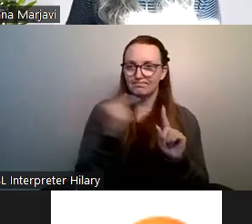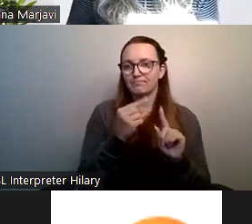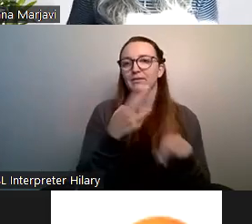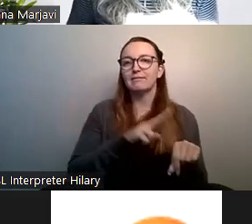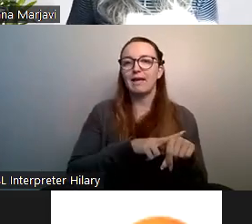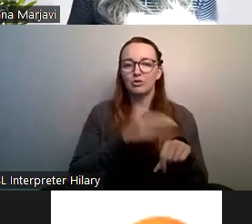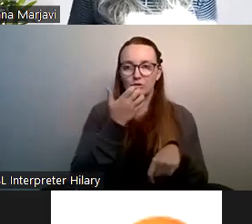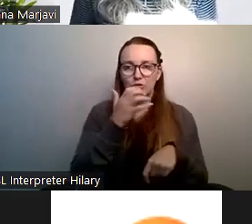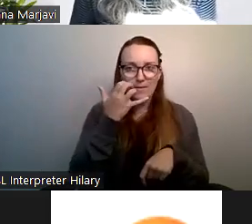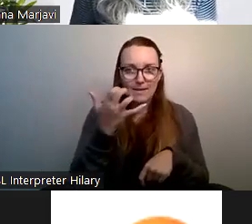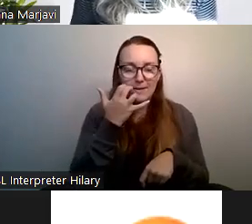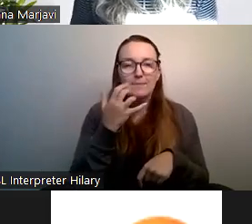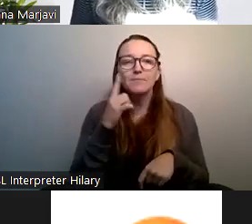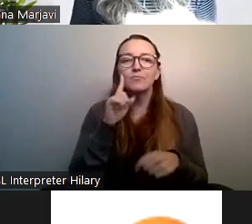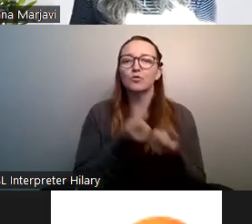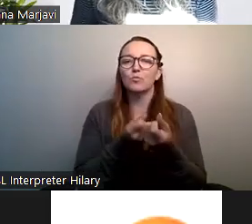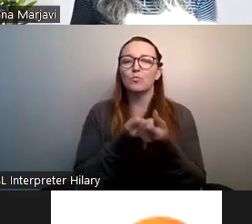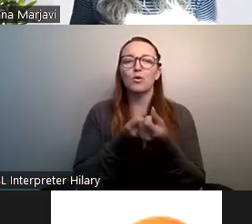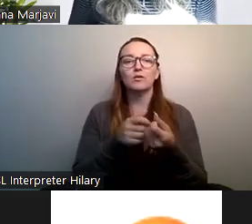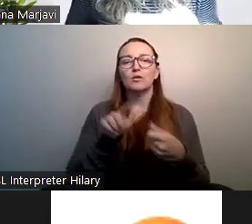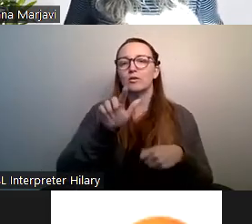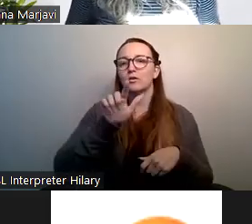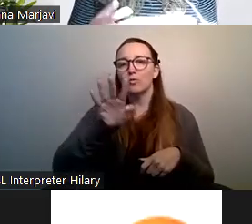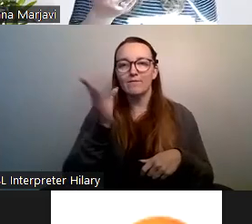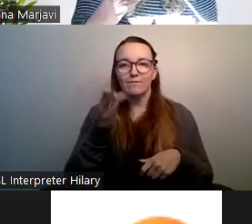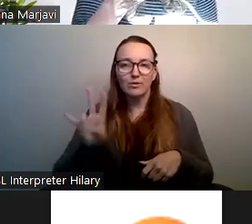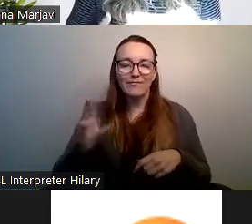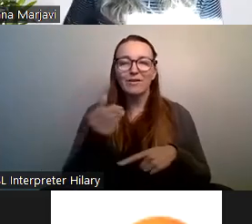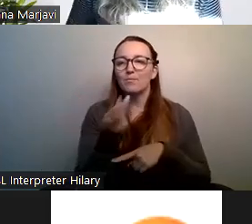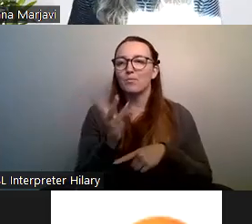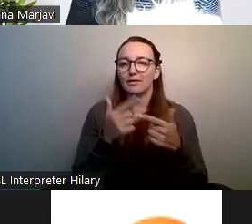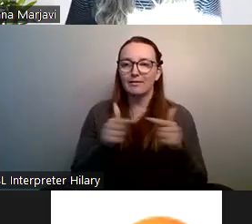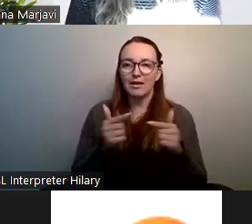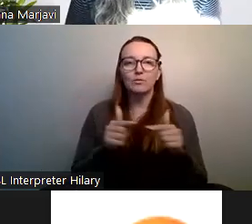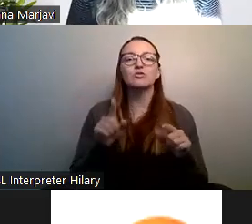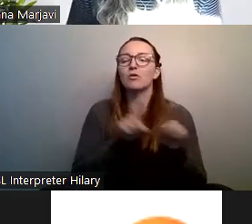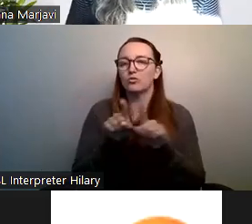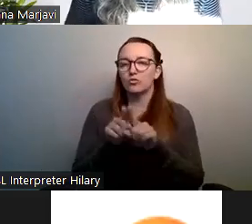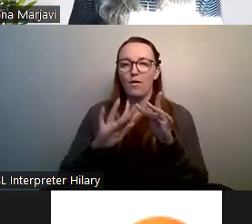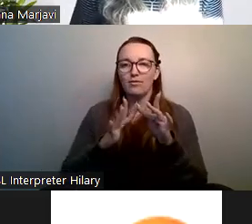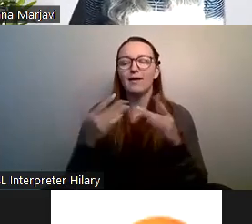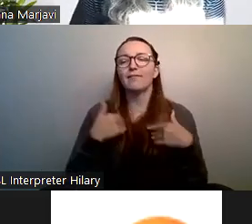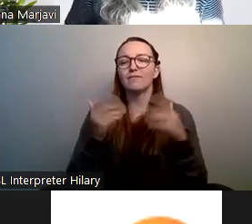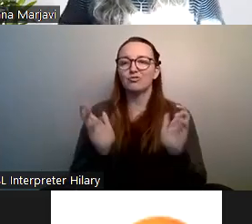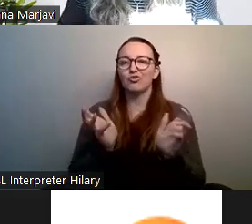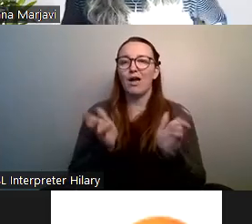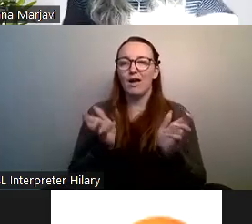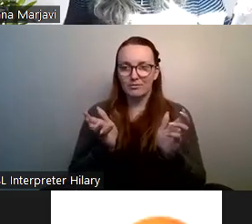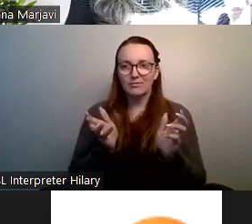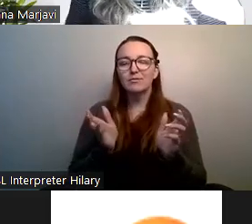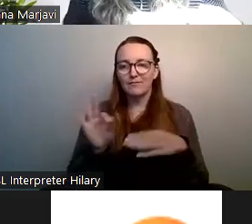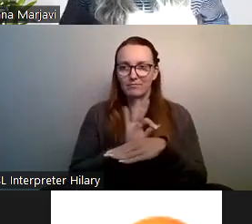hotline for support, 24/7, multilingual. They're also online, and they have a chat feature that you can use